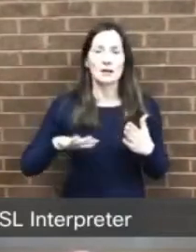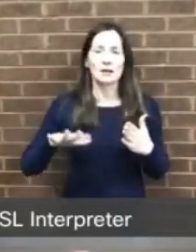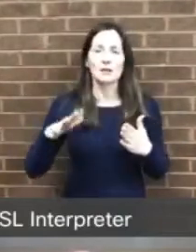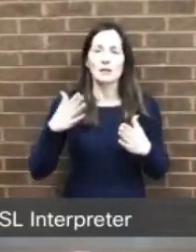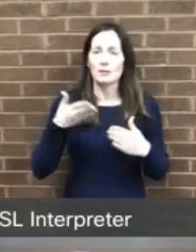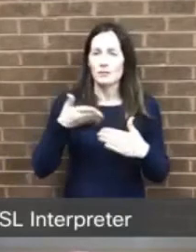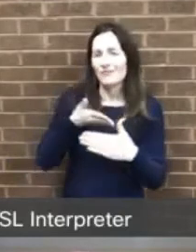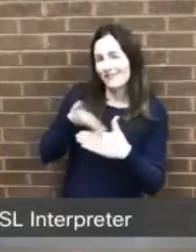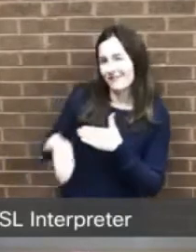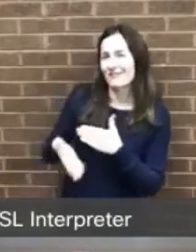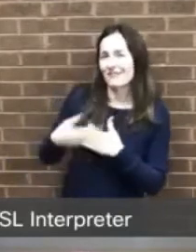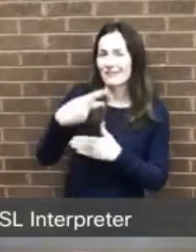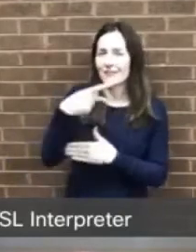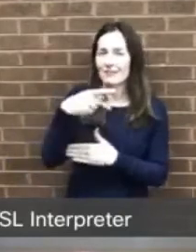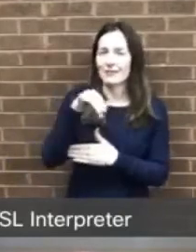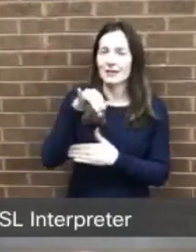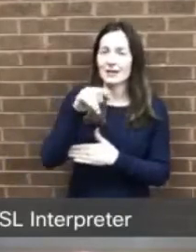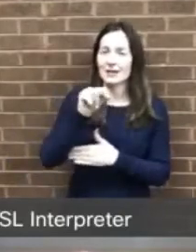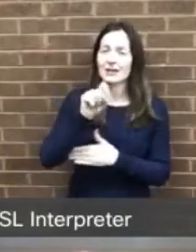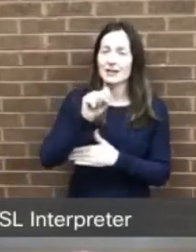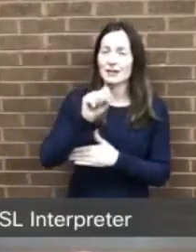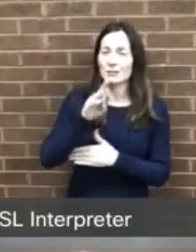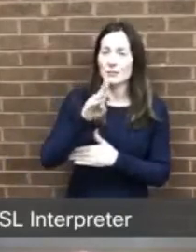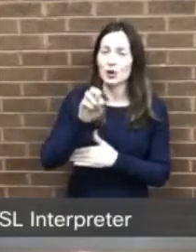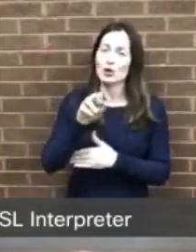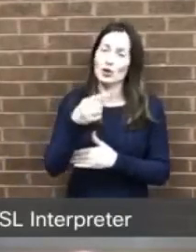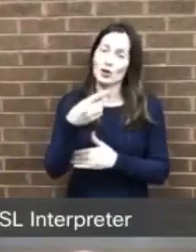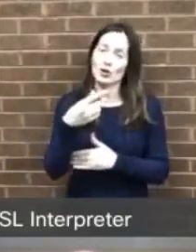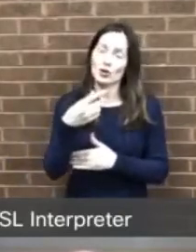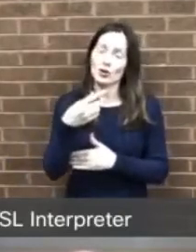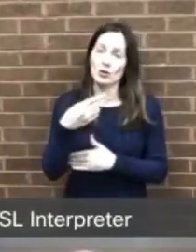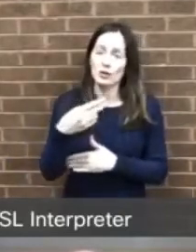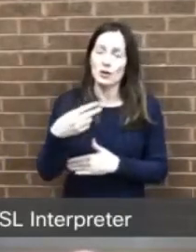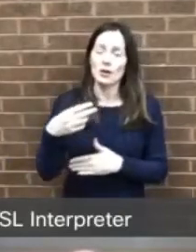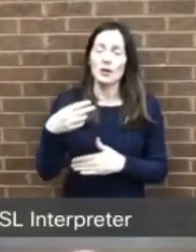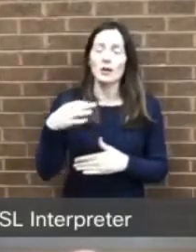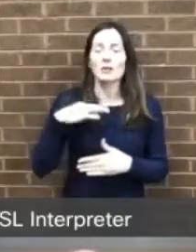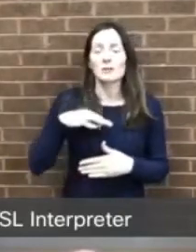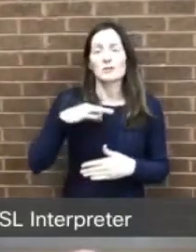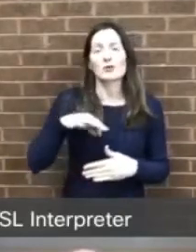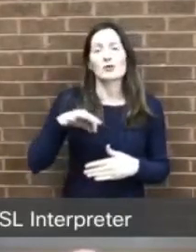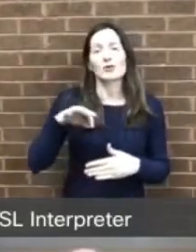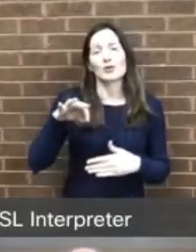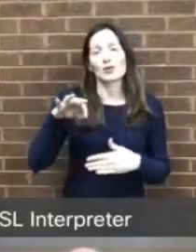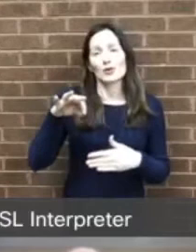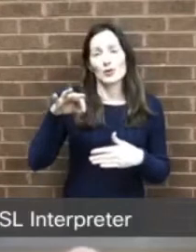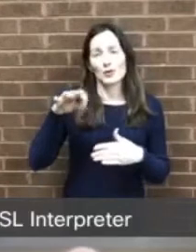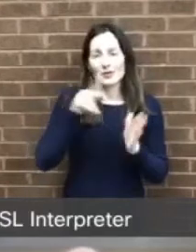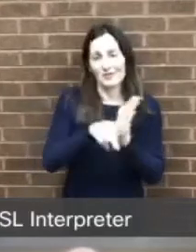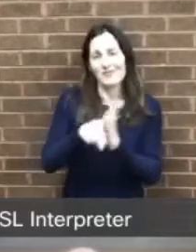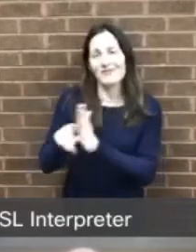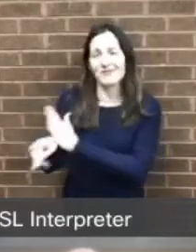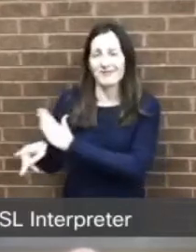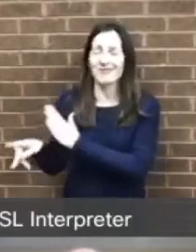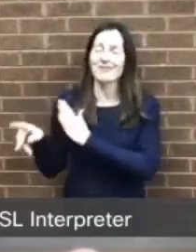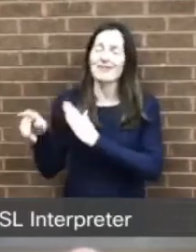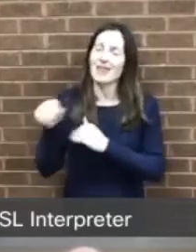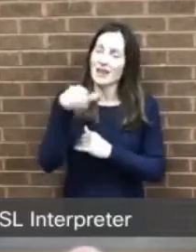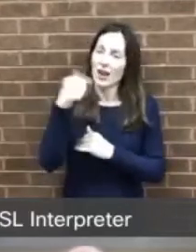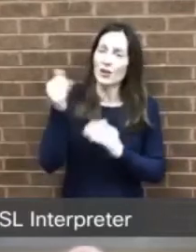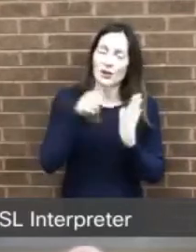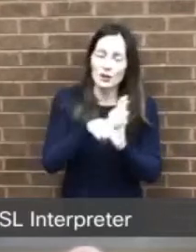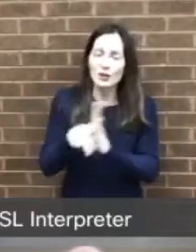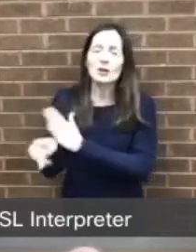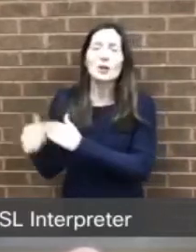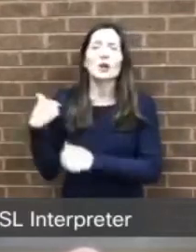Poway synagogue tragedies, testifying to the Board of Education, the County Council, meeting with local public